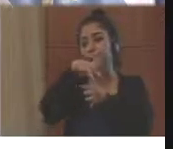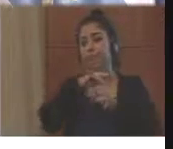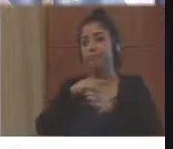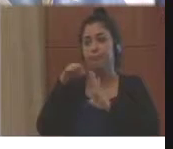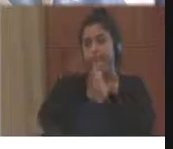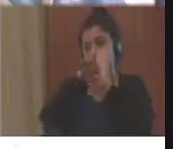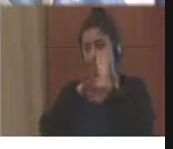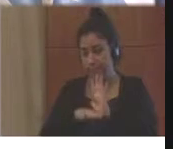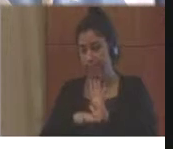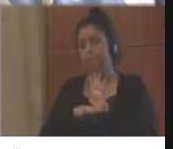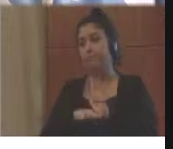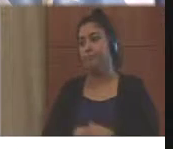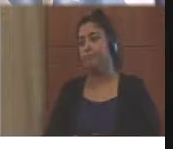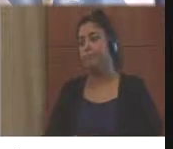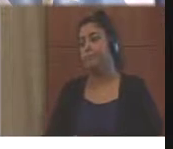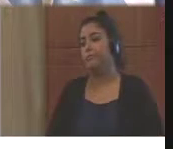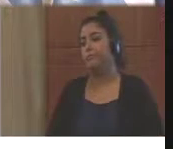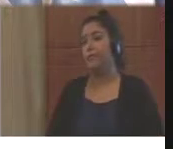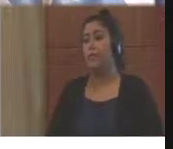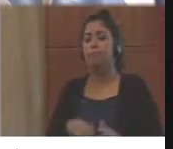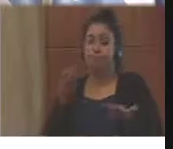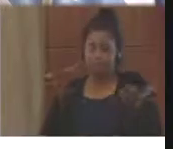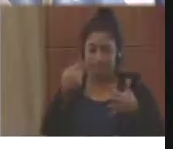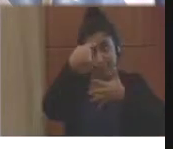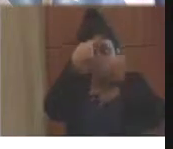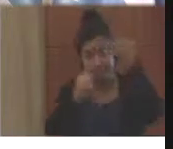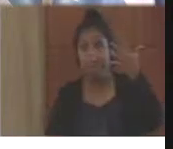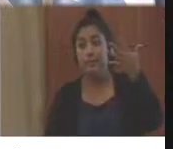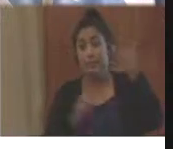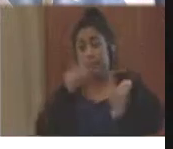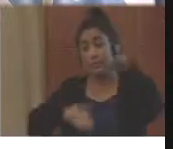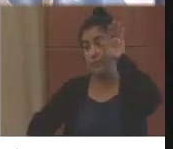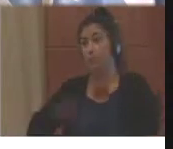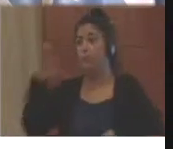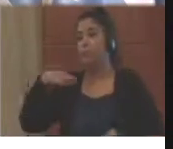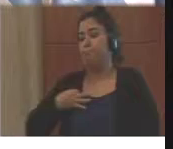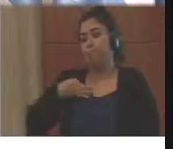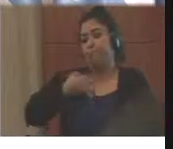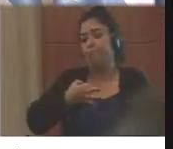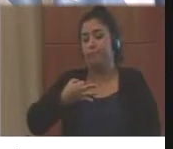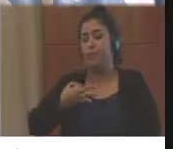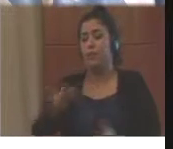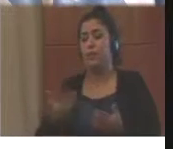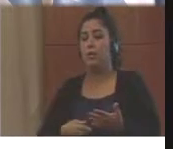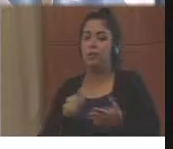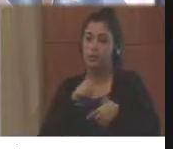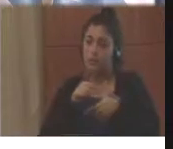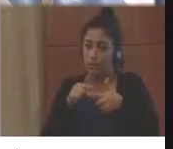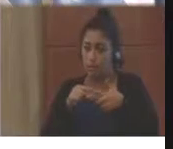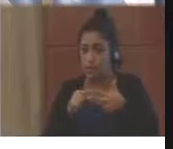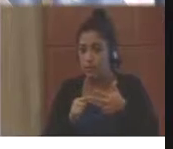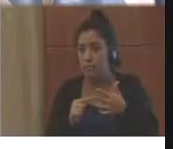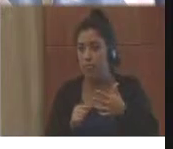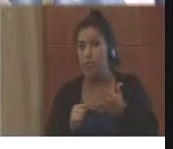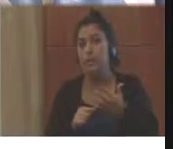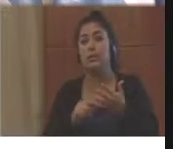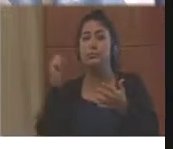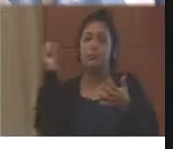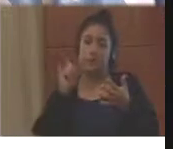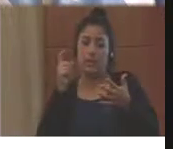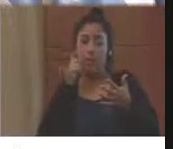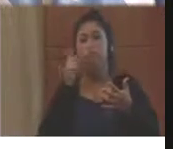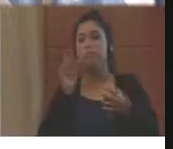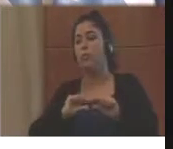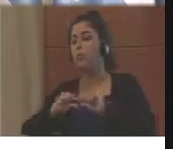risk reduction, disaster risk reduction. And so, of course, these are commitments that we have. We need